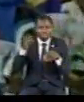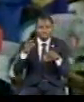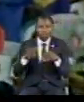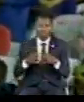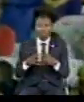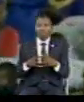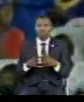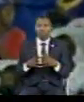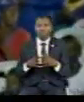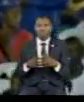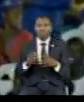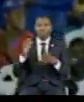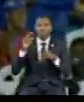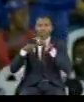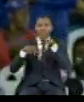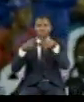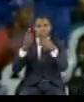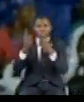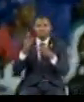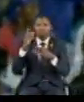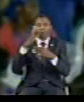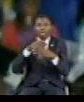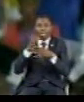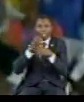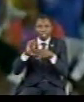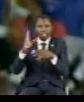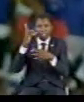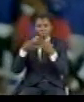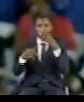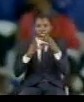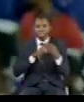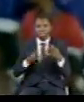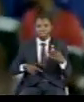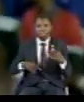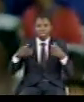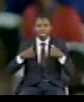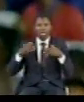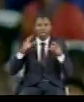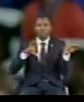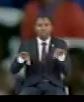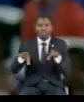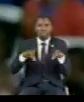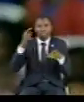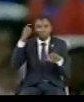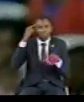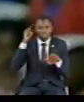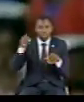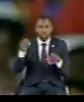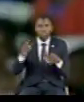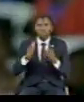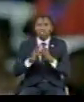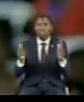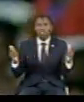Go and share what the Lord has done for you. Great, great.